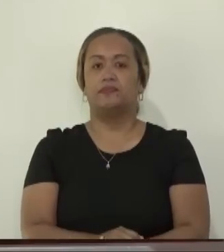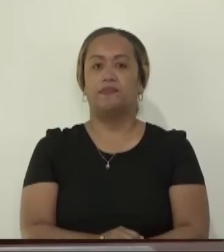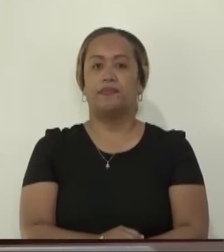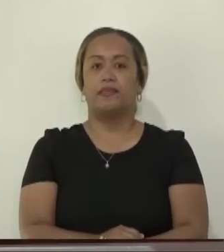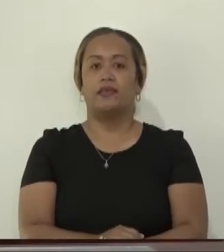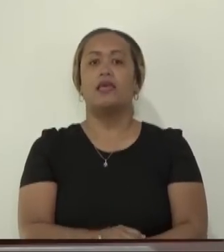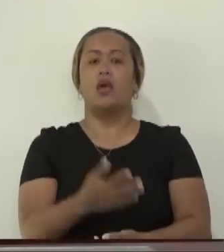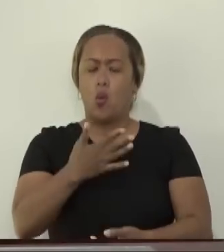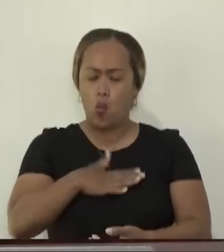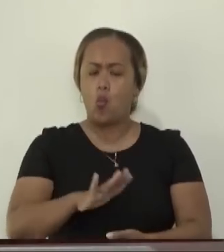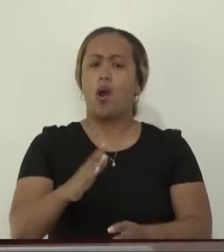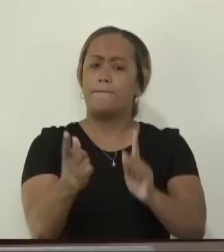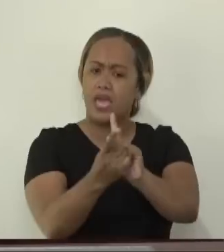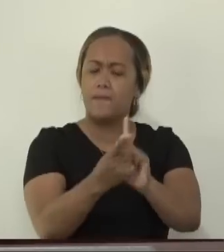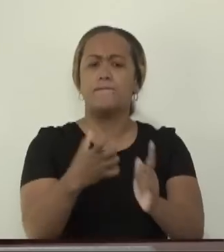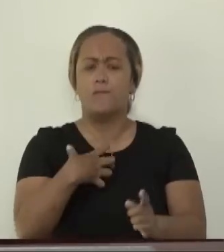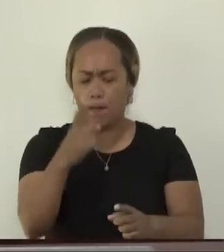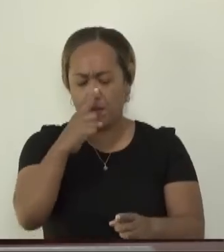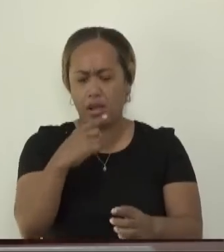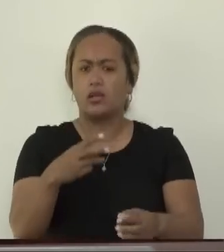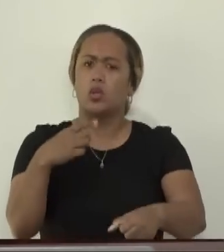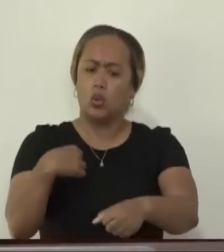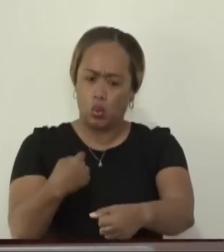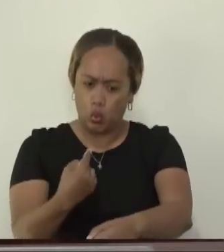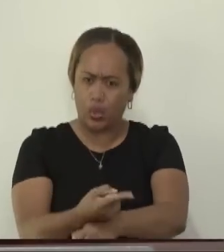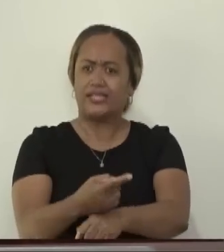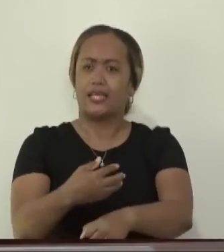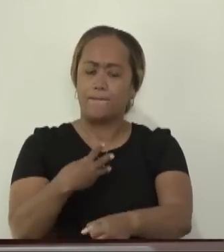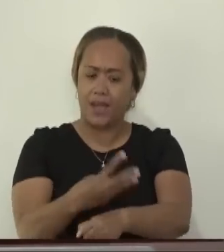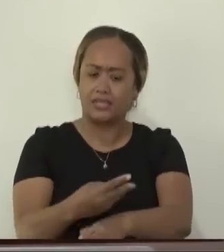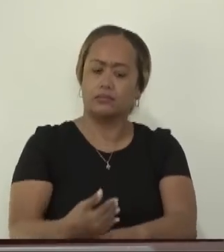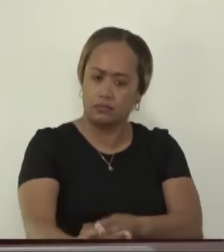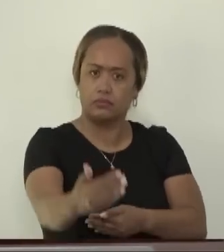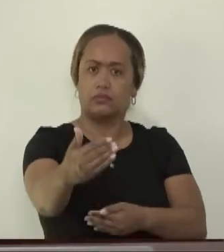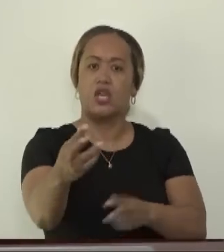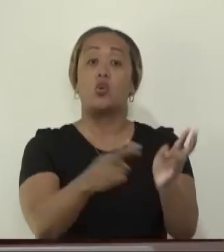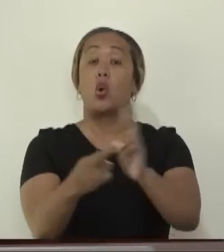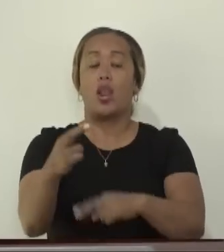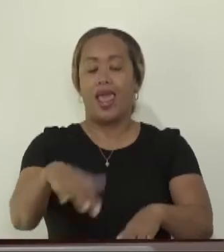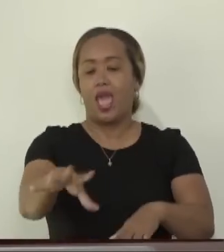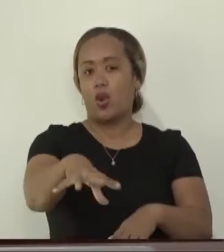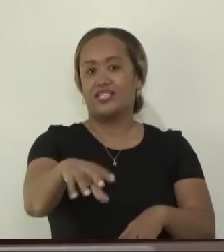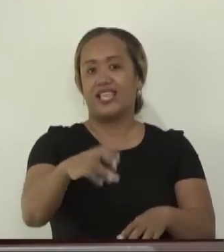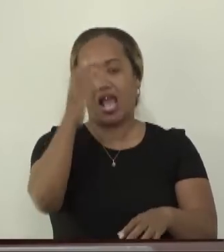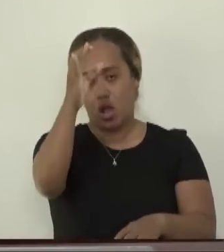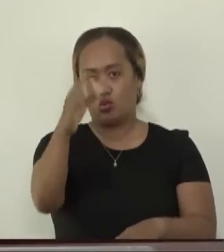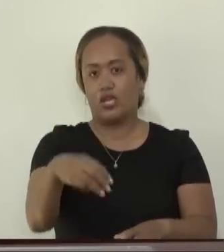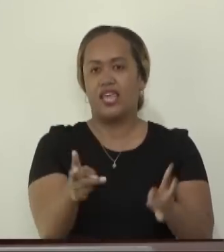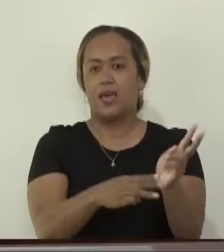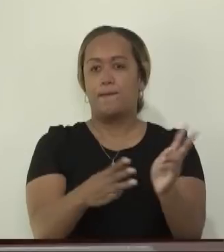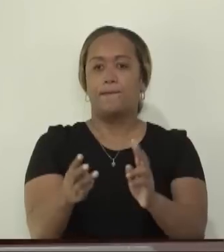intend to meet more people in the next few weeks and months, particularly in the rural areas of the country and the maritime